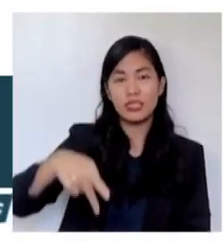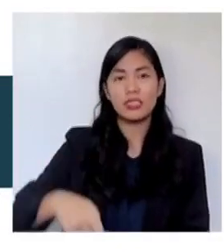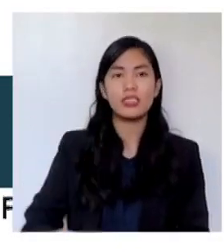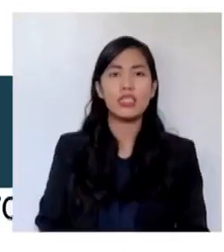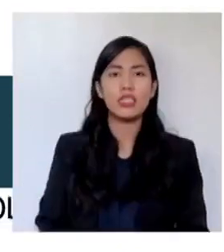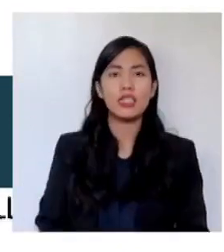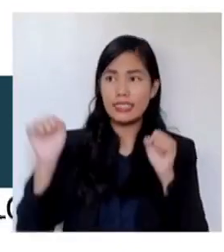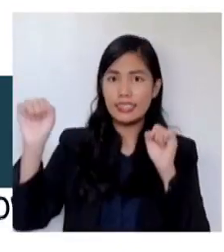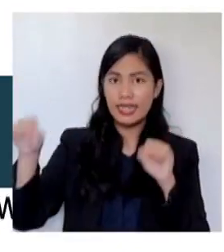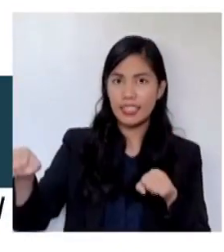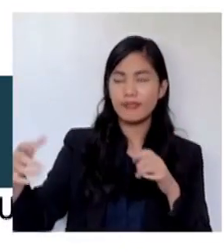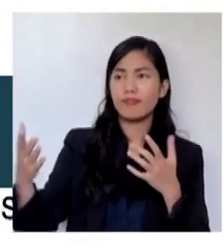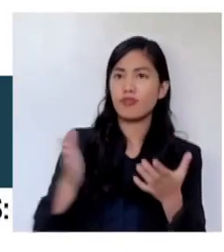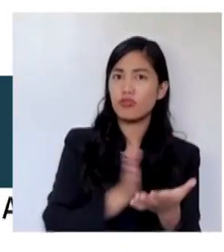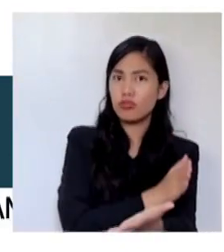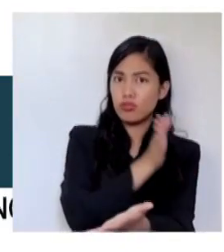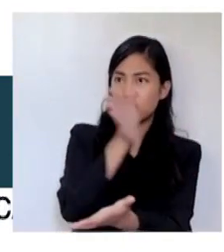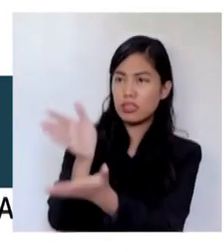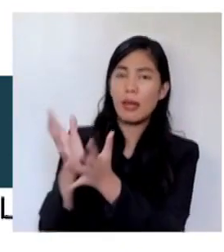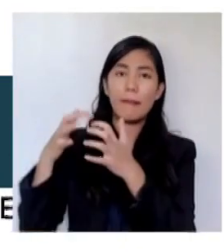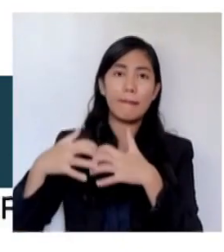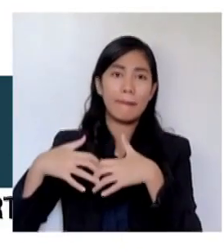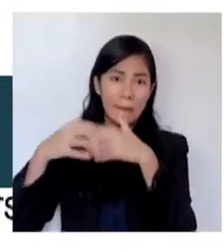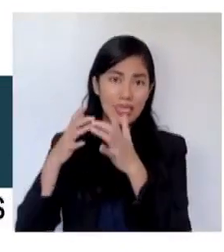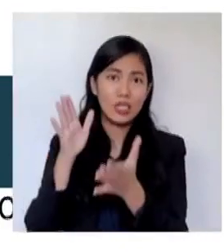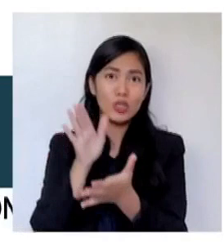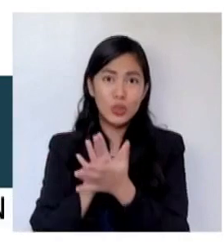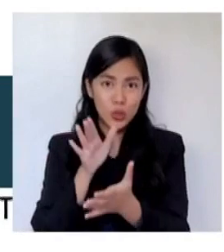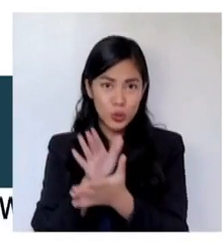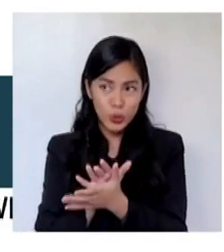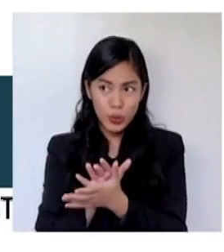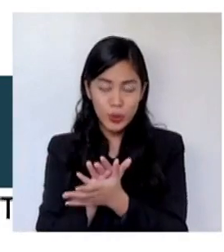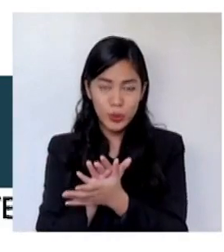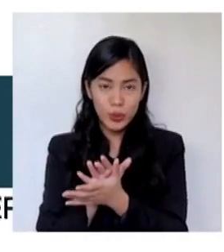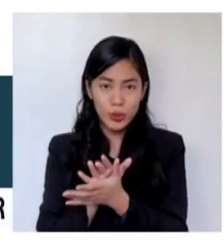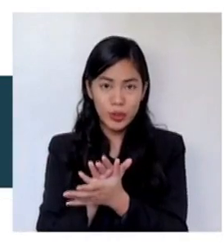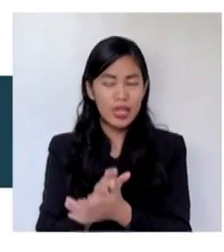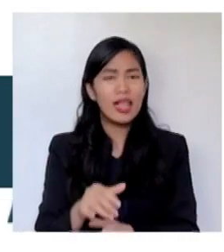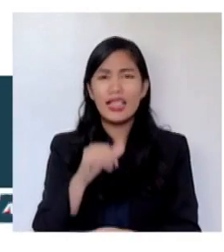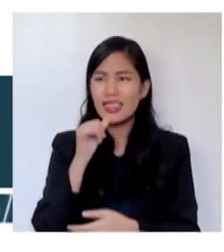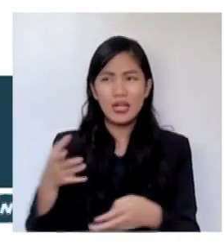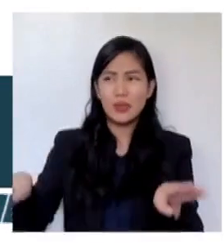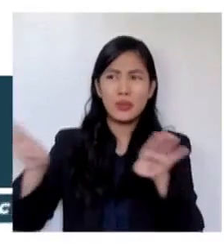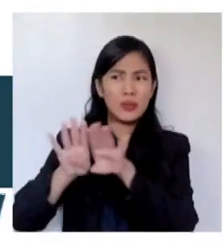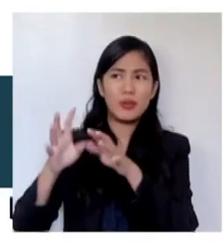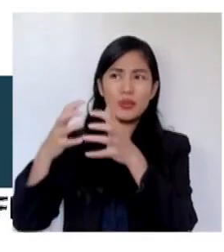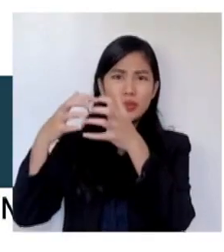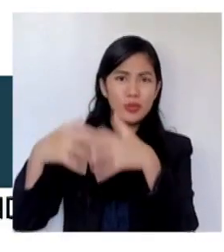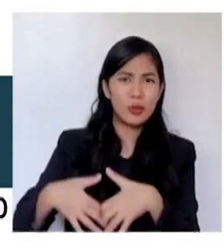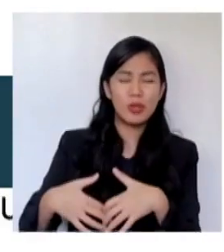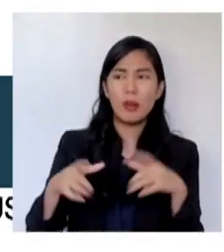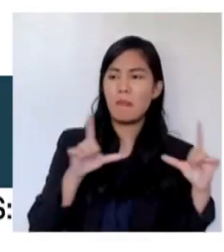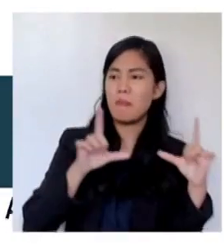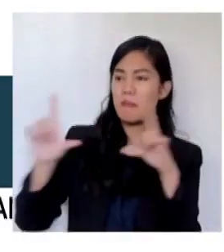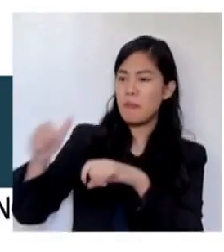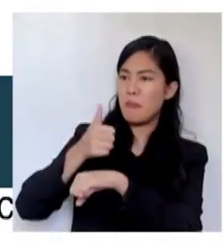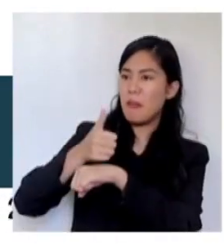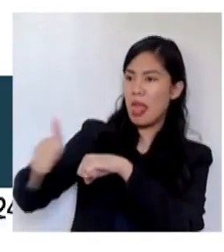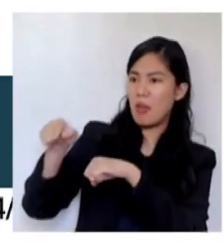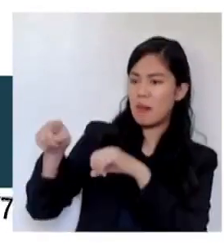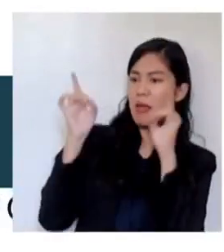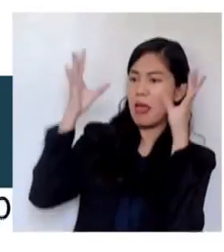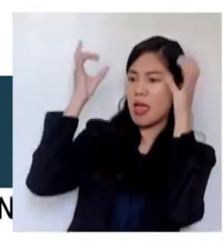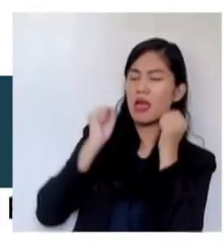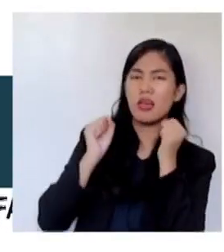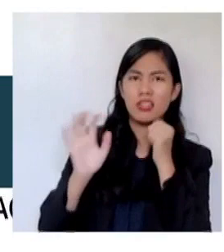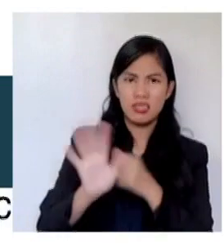because if you don't reach them and build those schools, instead of closing them down, red tagging them, you build them up